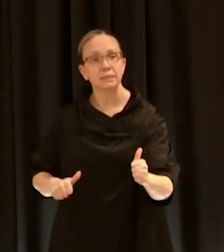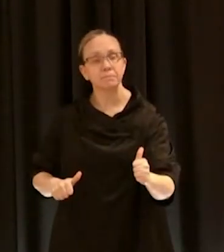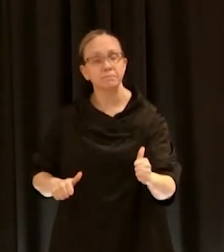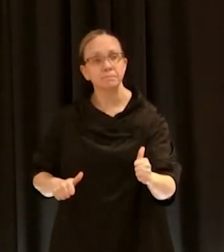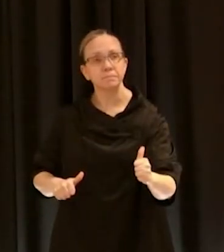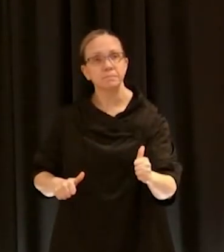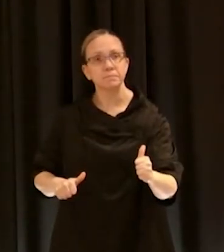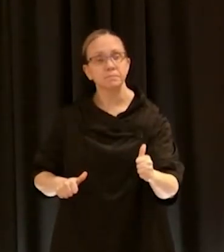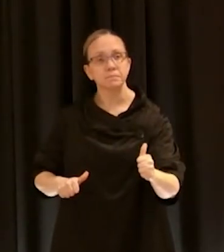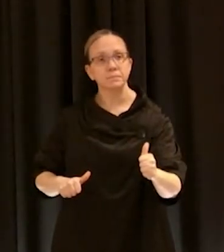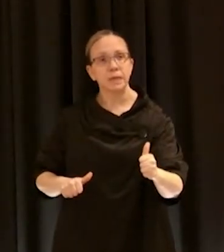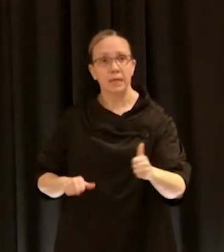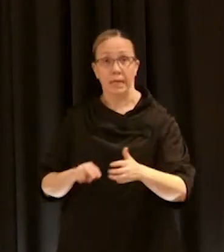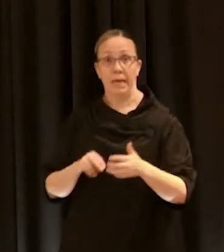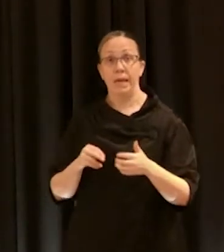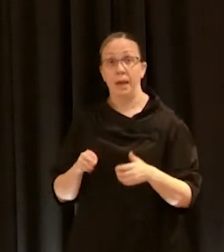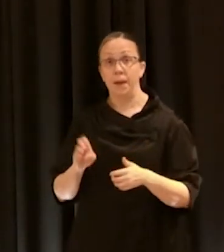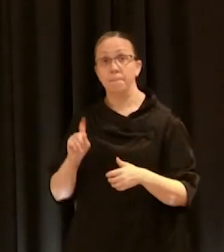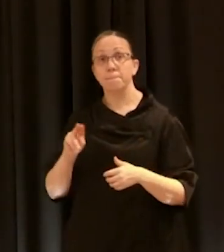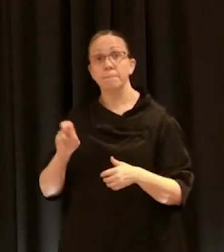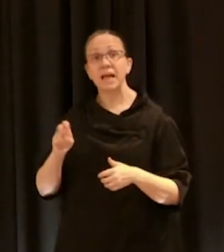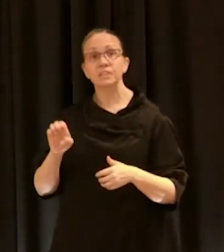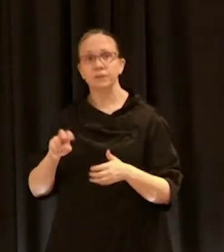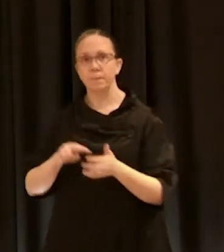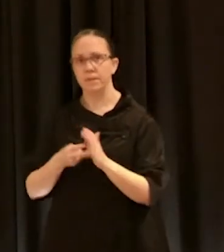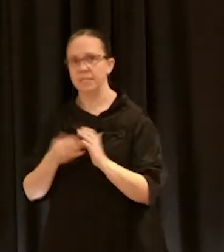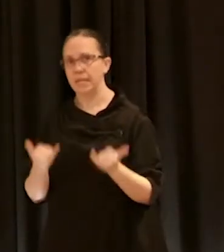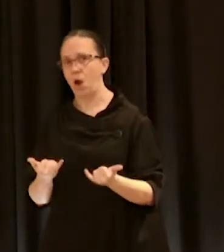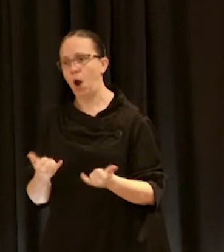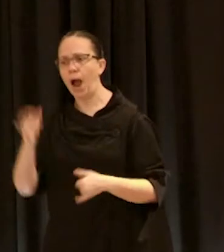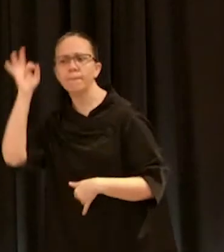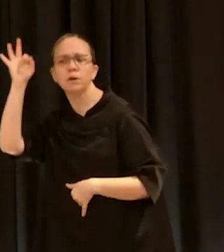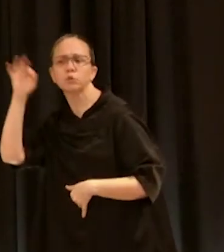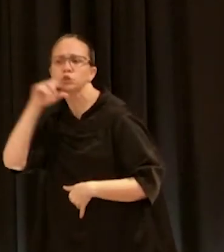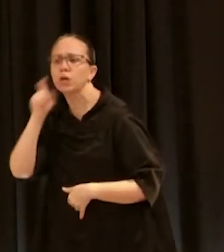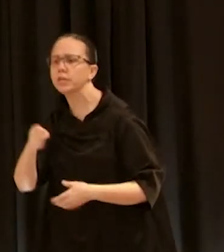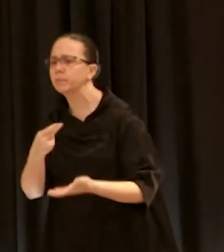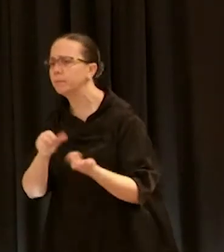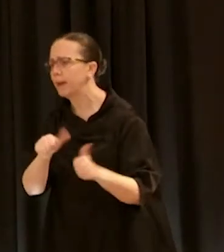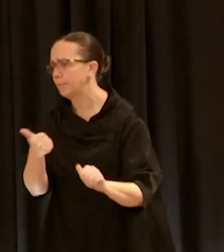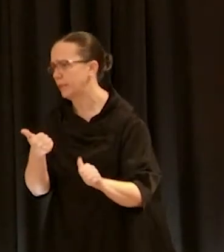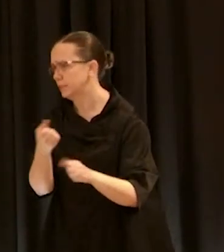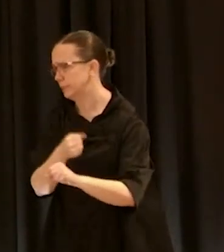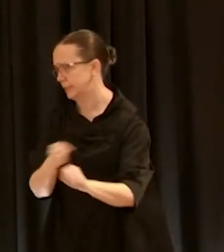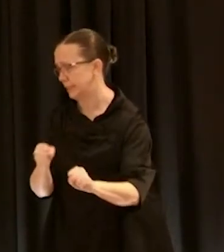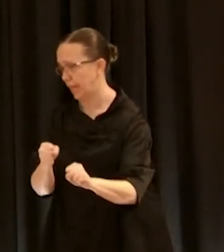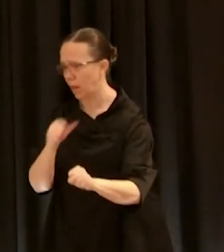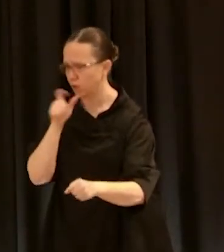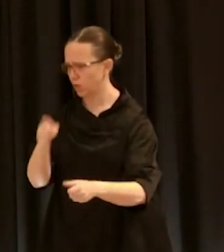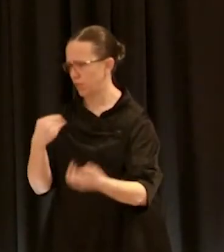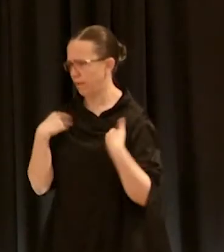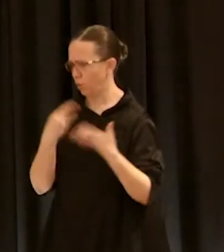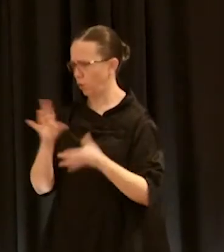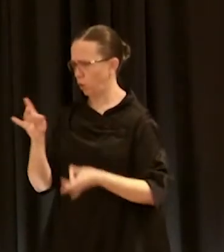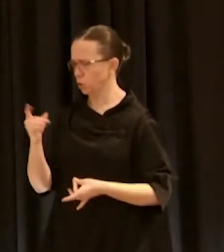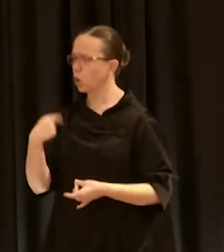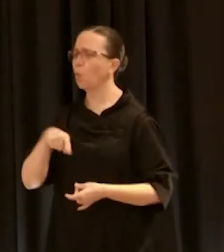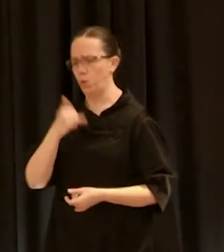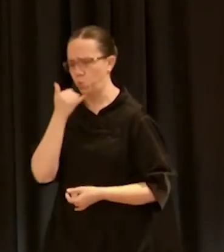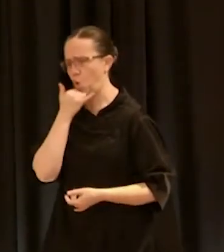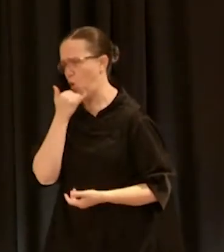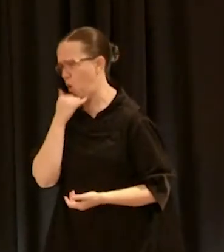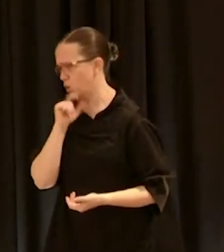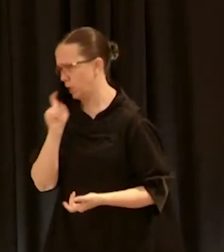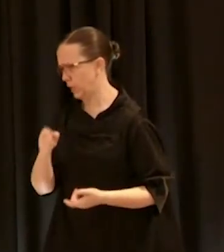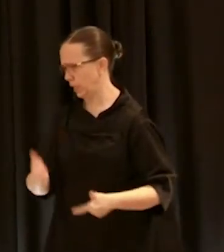Blasphemy means that, hey, now I'm going to preach. You don't have to be baptized to be saved, and you don't have to have the Holy Ghost, and we were wrong, and you